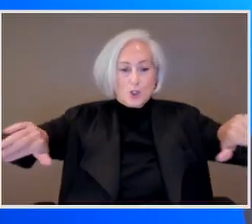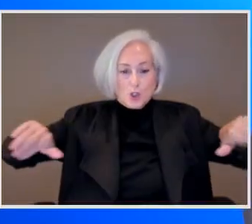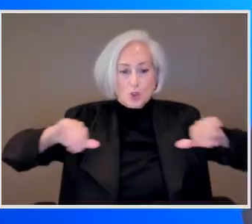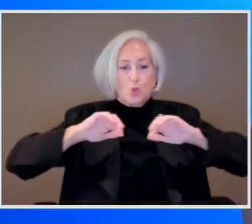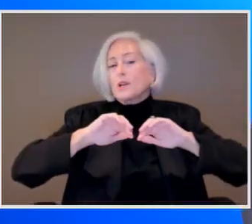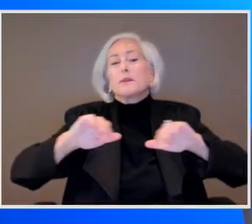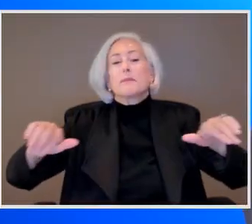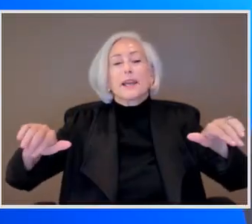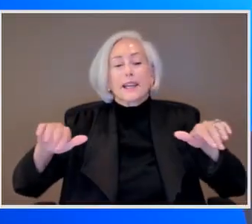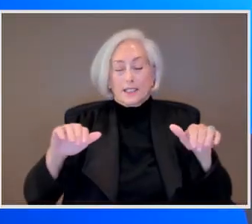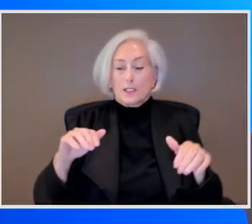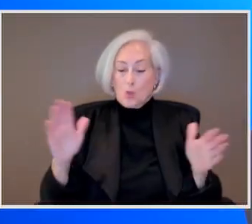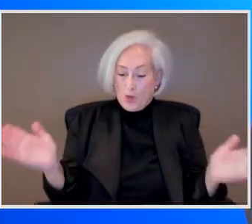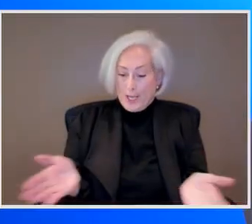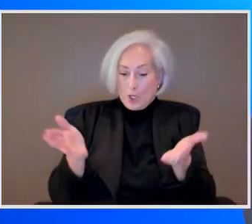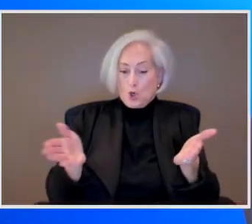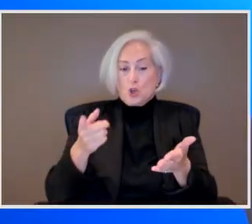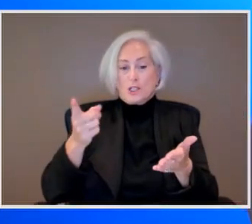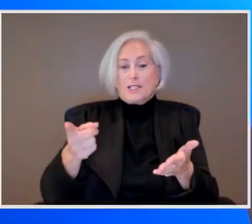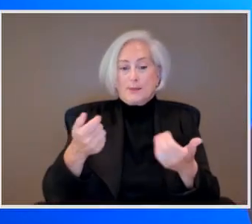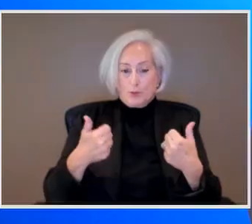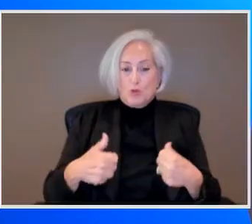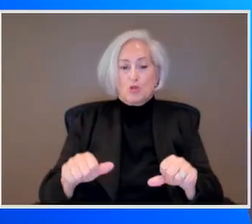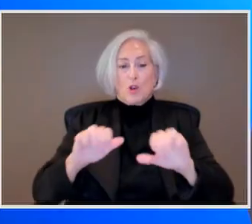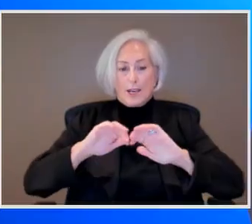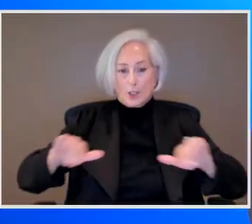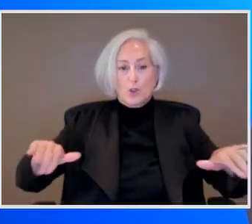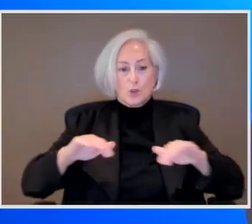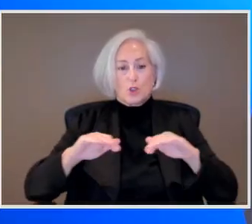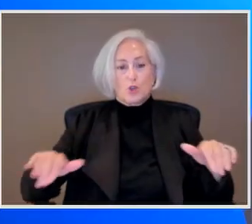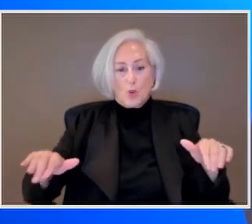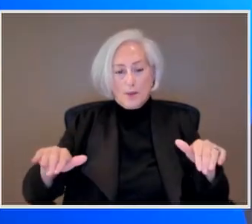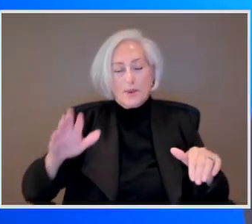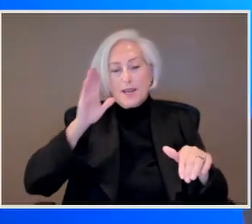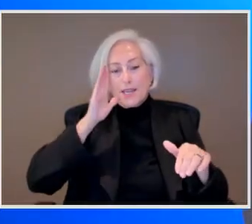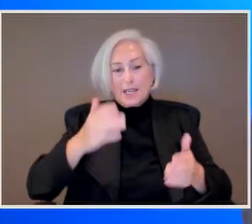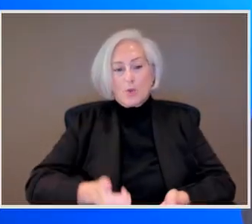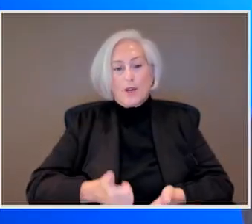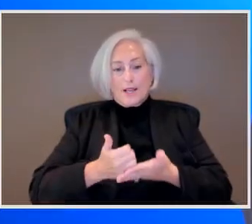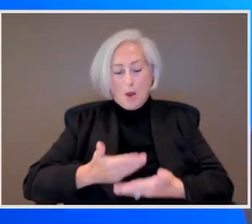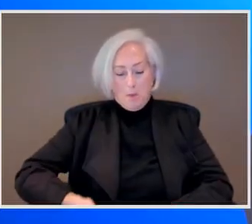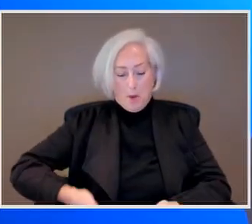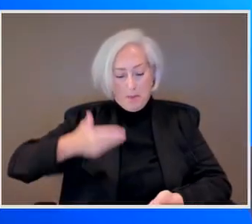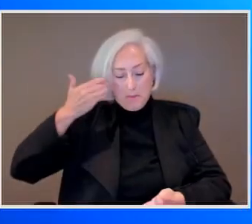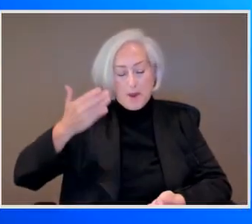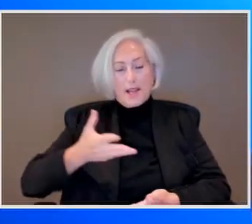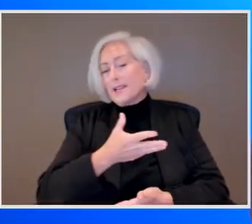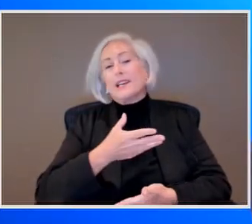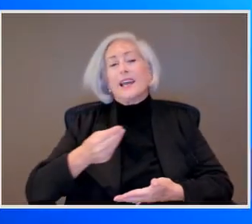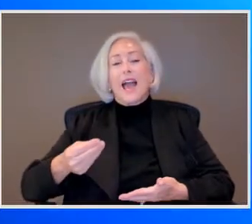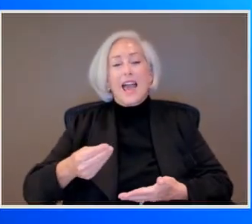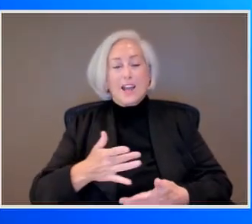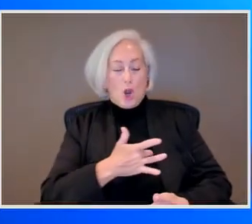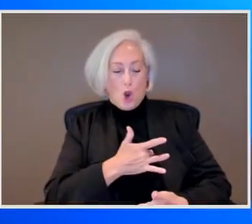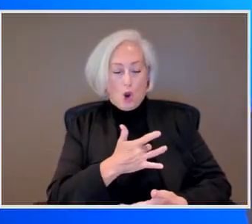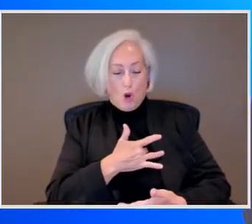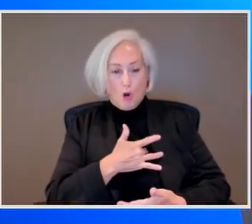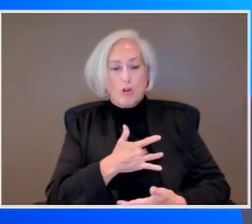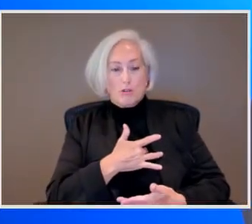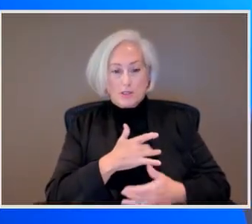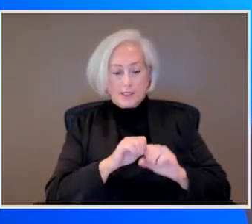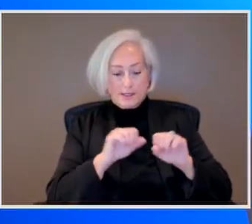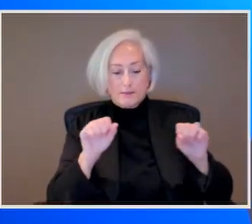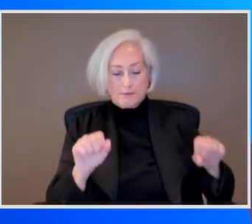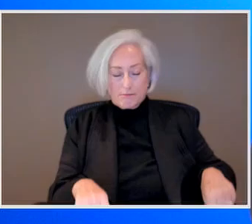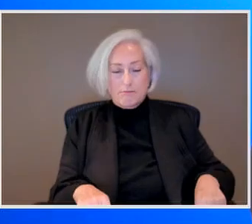we encouraged him to be able to try to swim because it was not only going to help his upper body, it was going to help his cardiovascular system once he got back